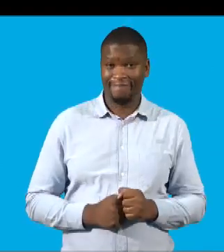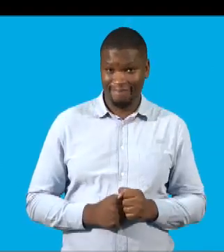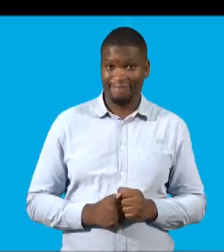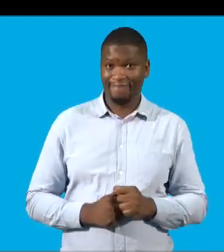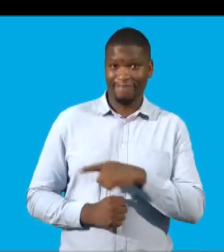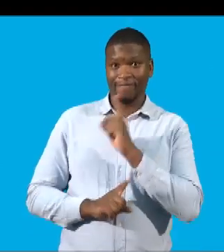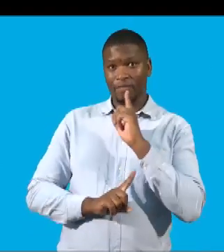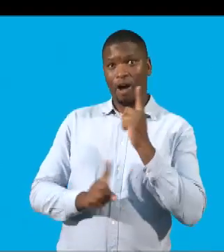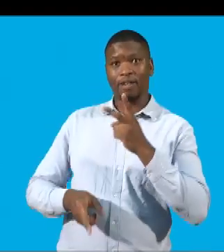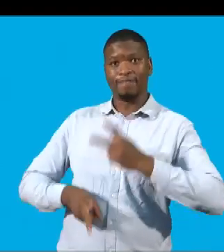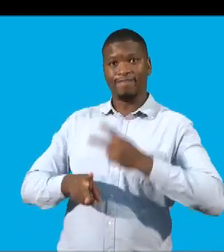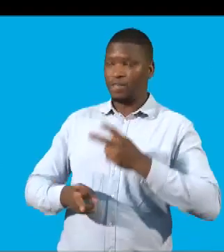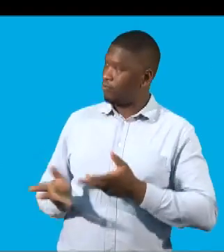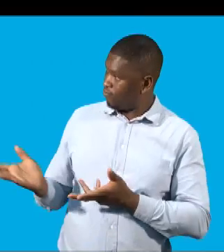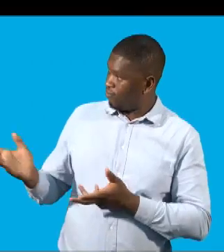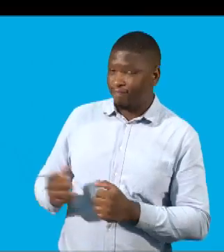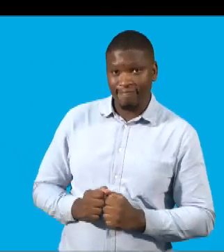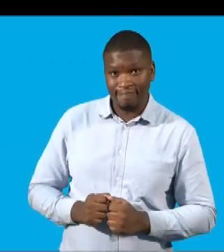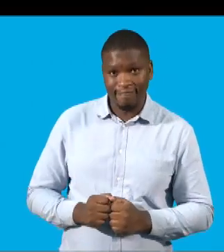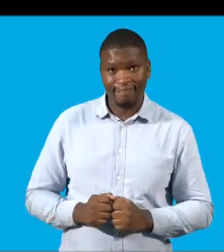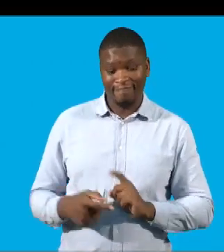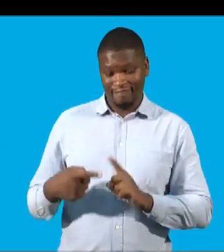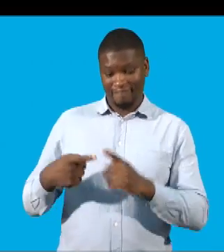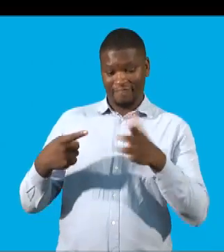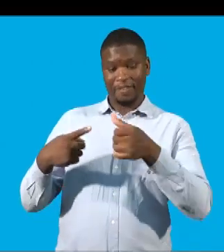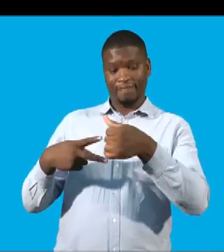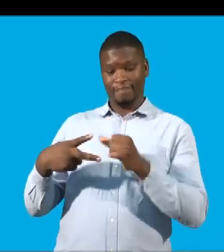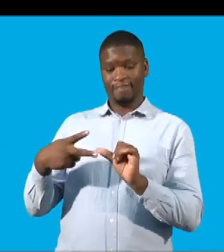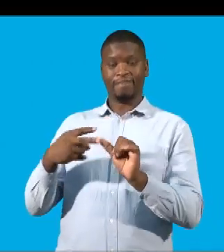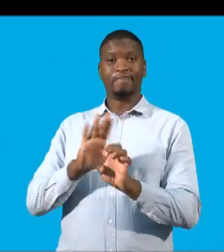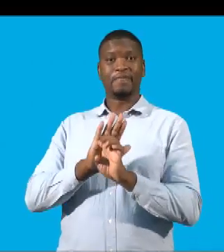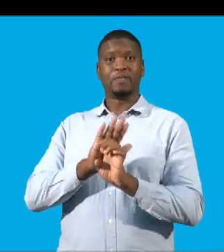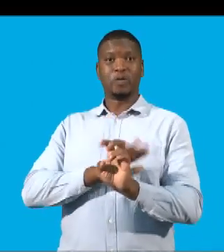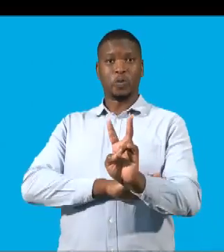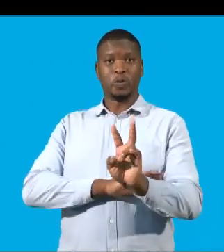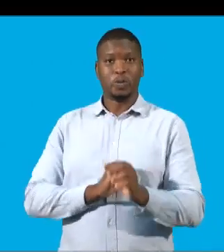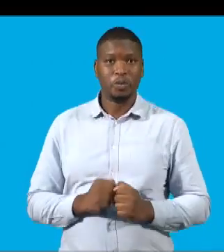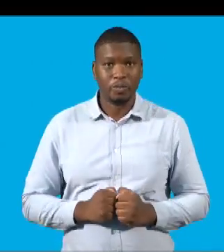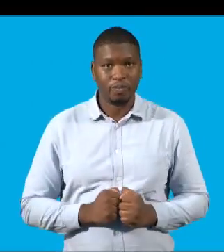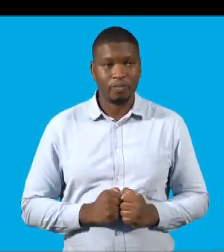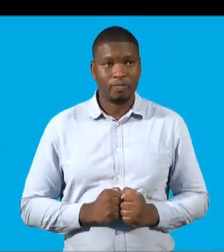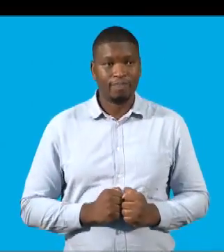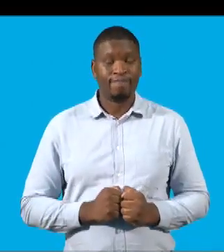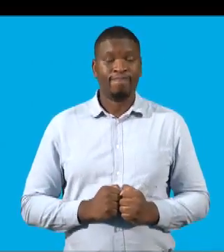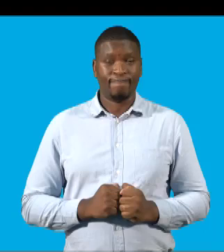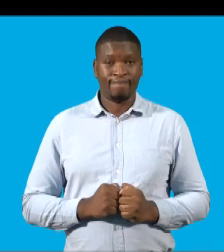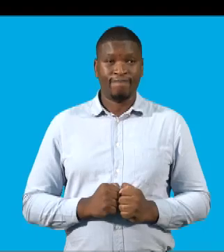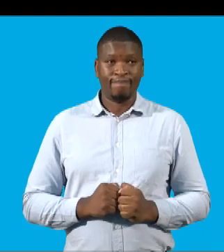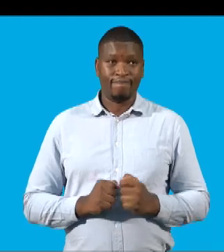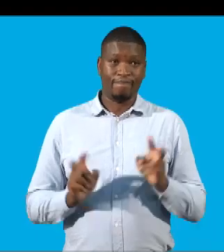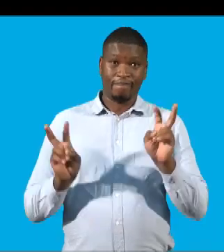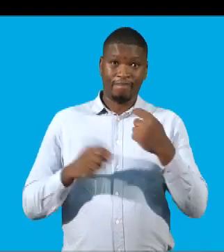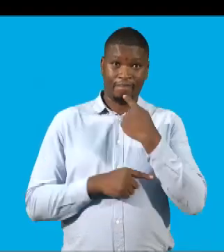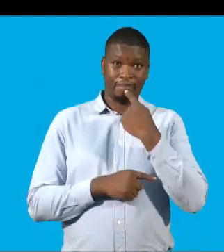820. And that is our answer there. Let's look at a second example. The